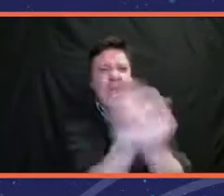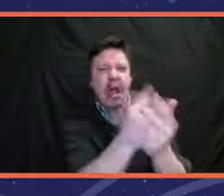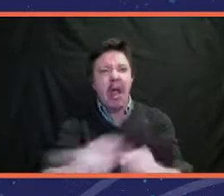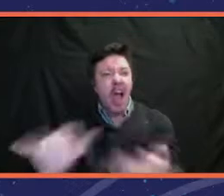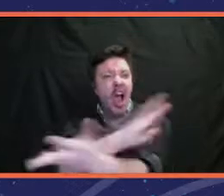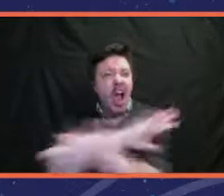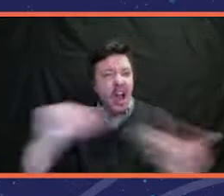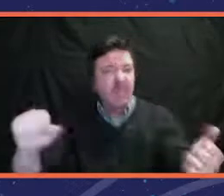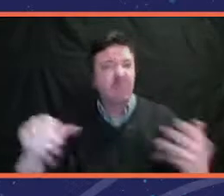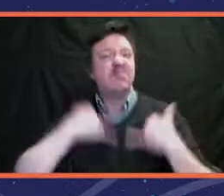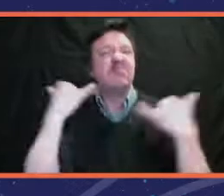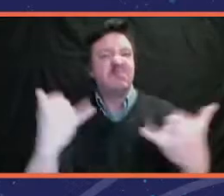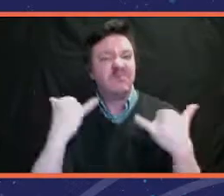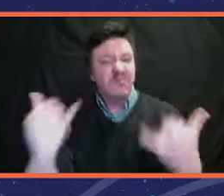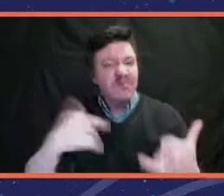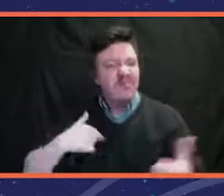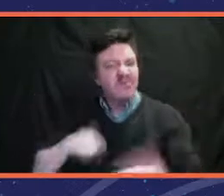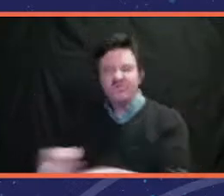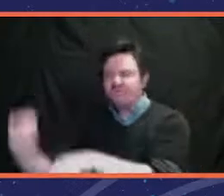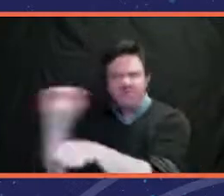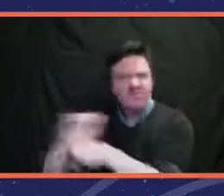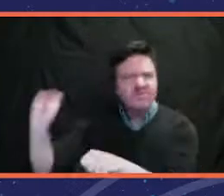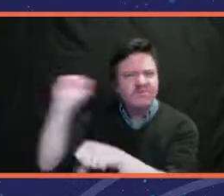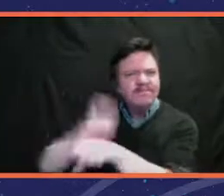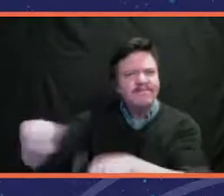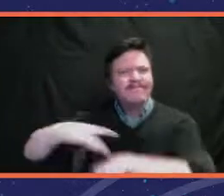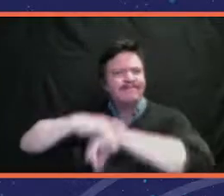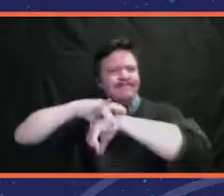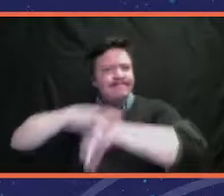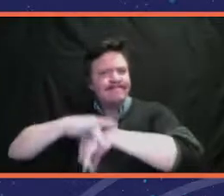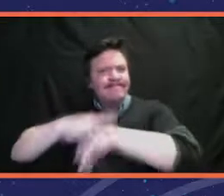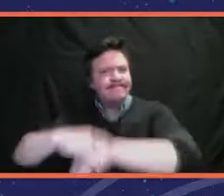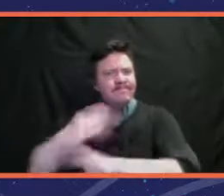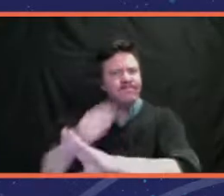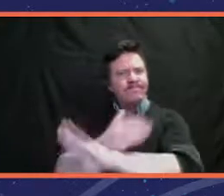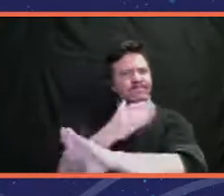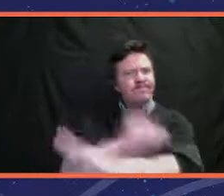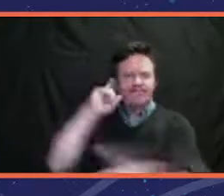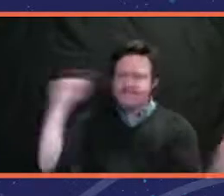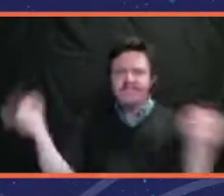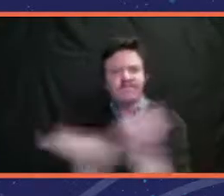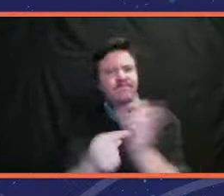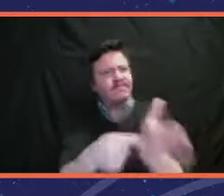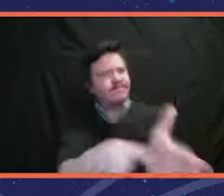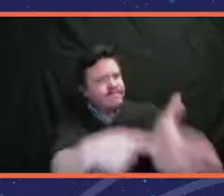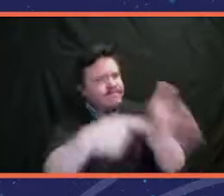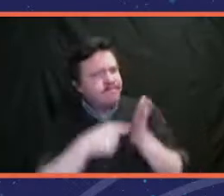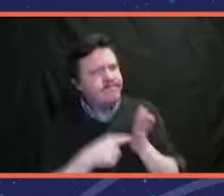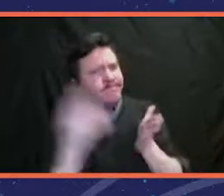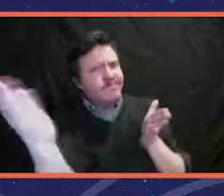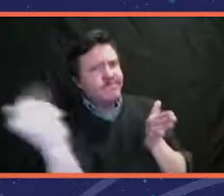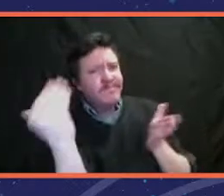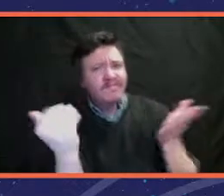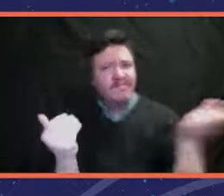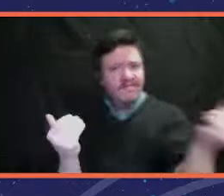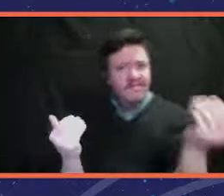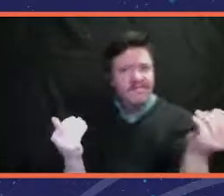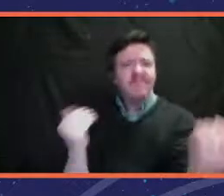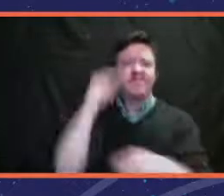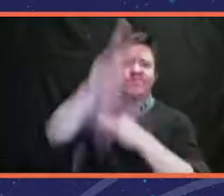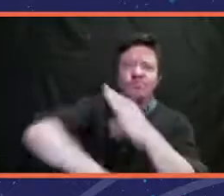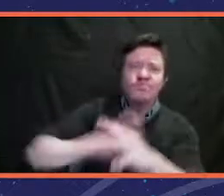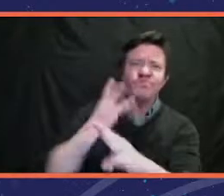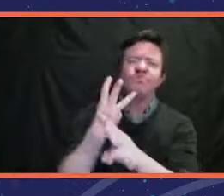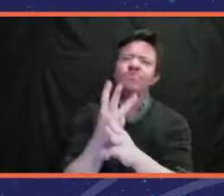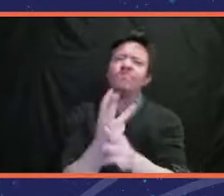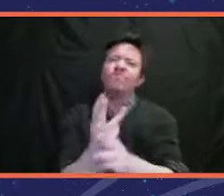it's worth working the hell of the planet and make a lasting shift. Come on. Whose world is this? Whose